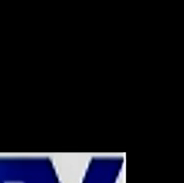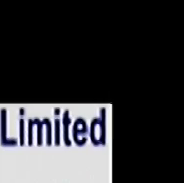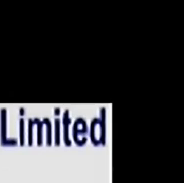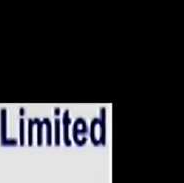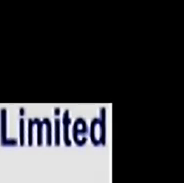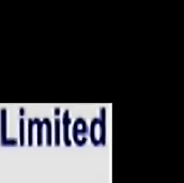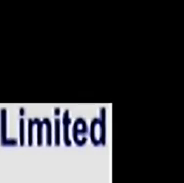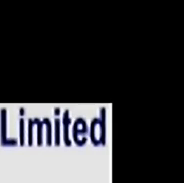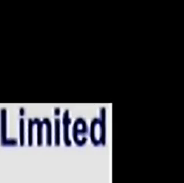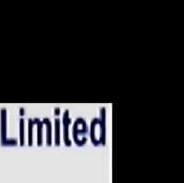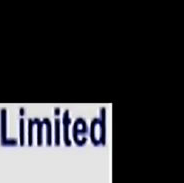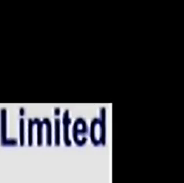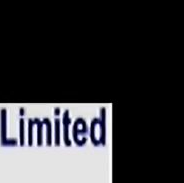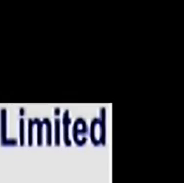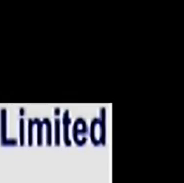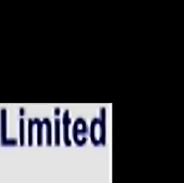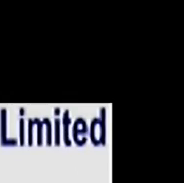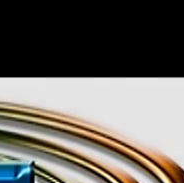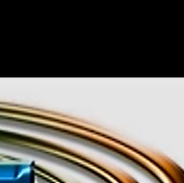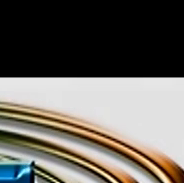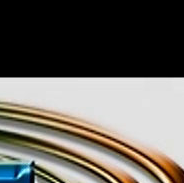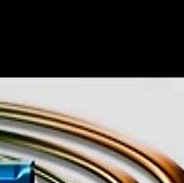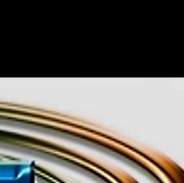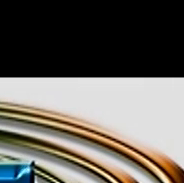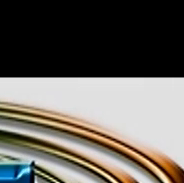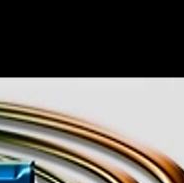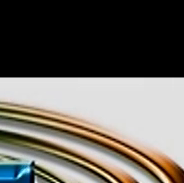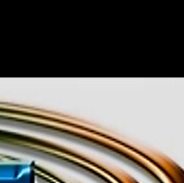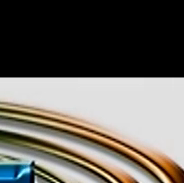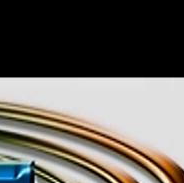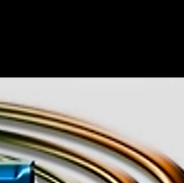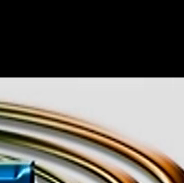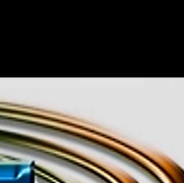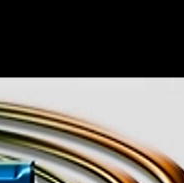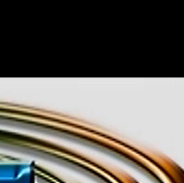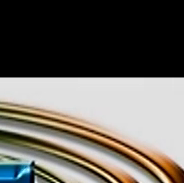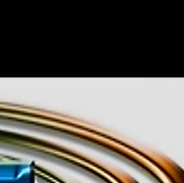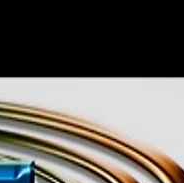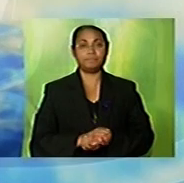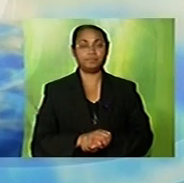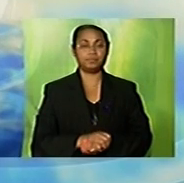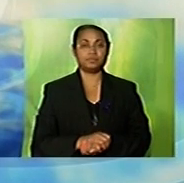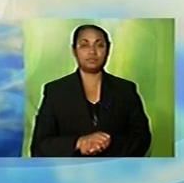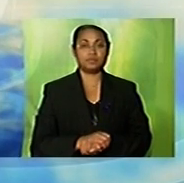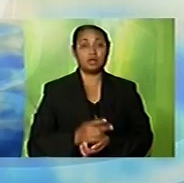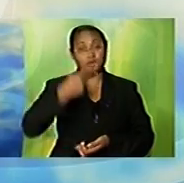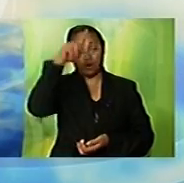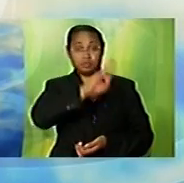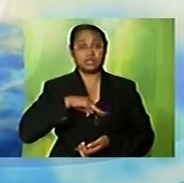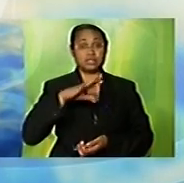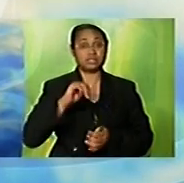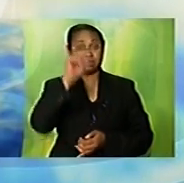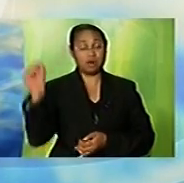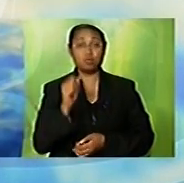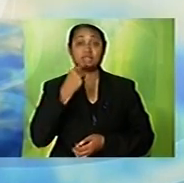both Communications Fiji Limited and the Fiji Broadcasting Commission will also air the budget live. The Prime Minister of